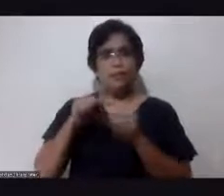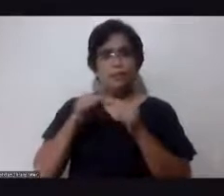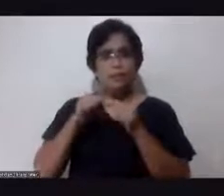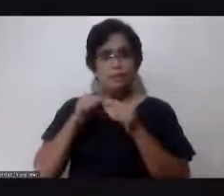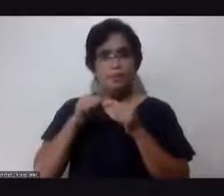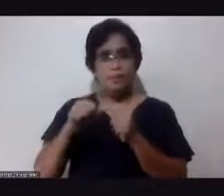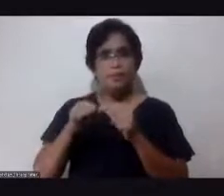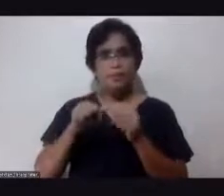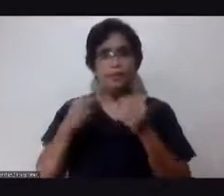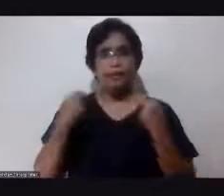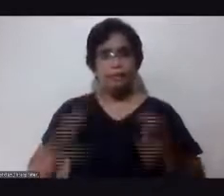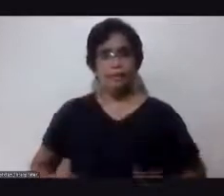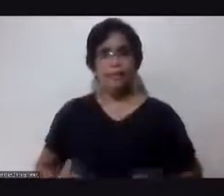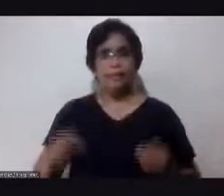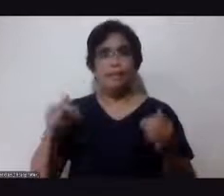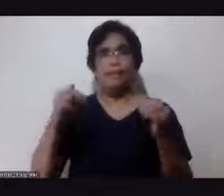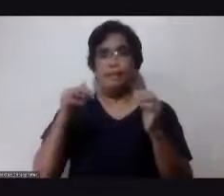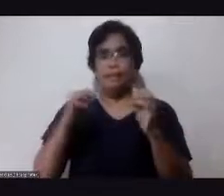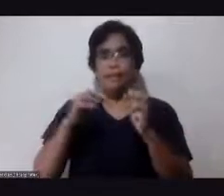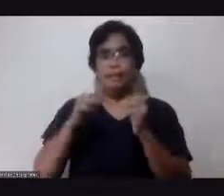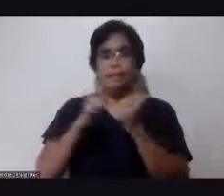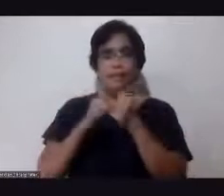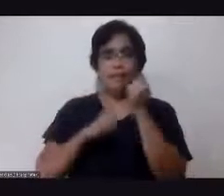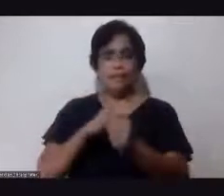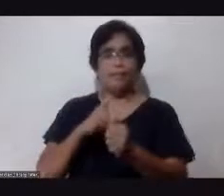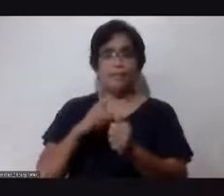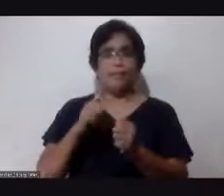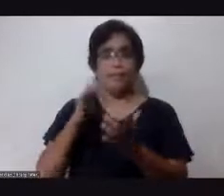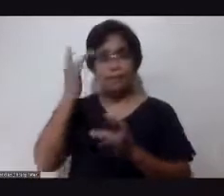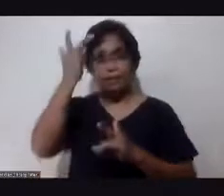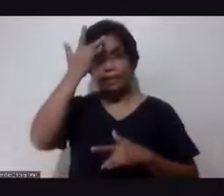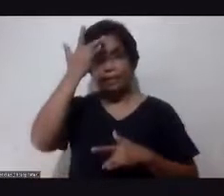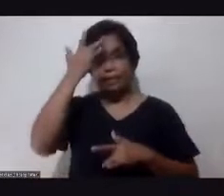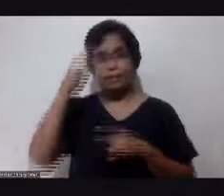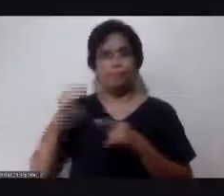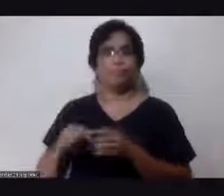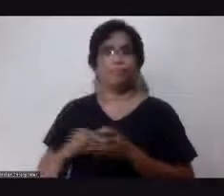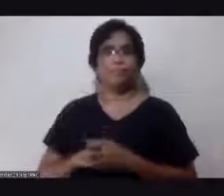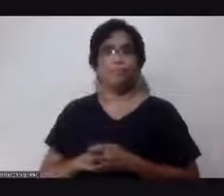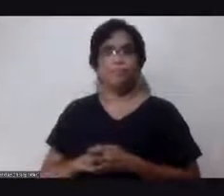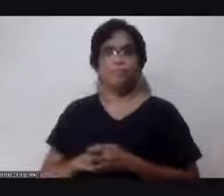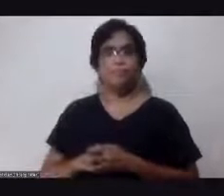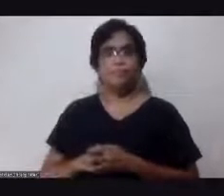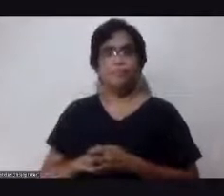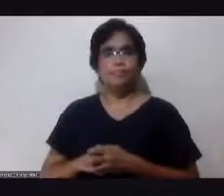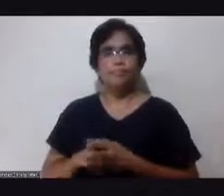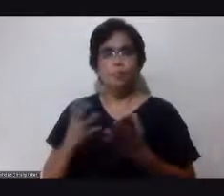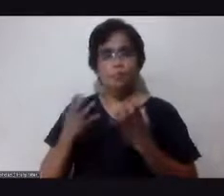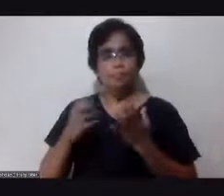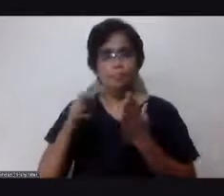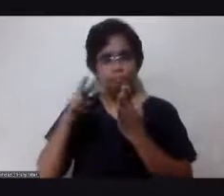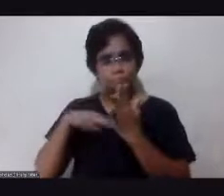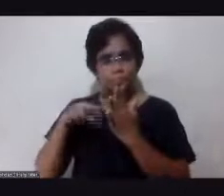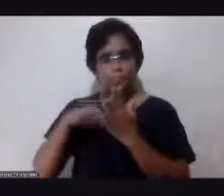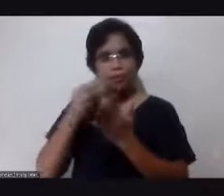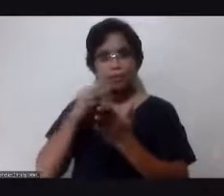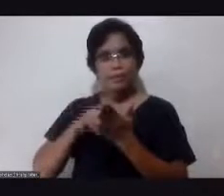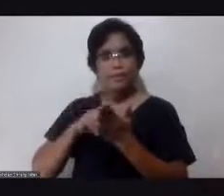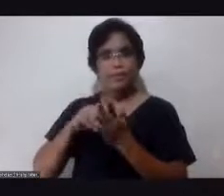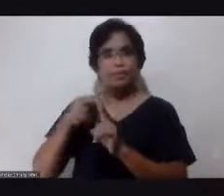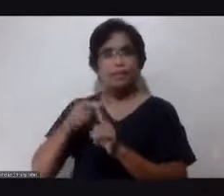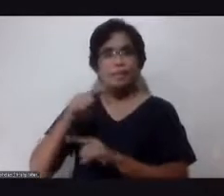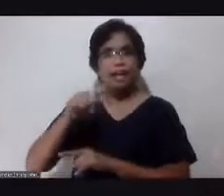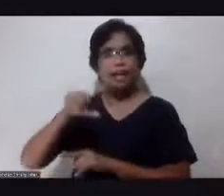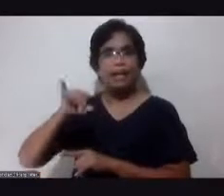sakit. Ang Guya Max ang iyong immune booster, right? Yes, immune booster. I just want to read this message from Aling